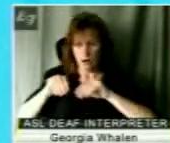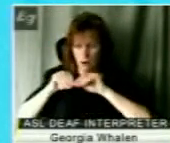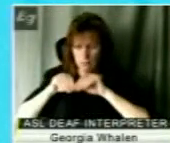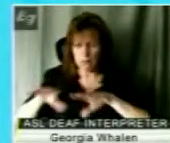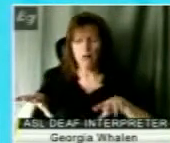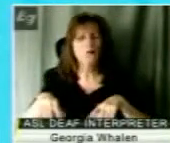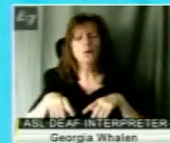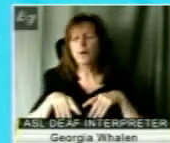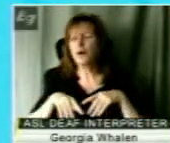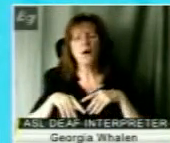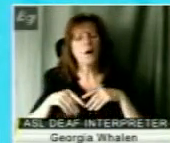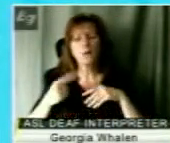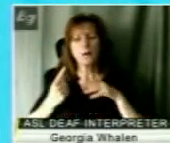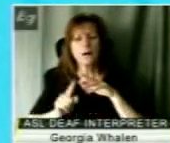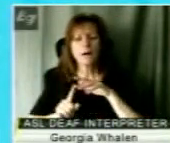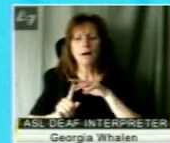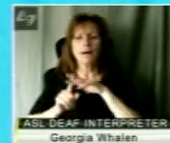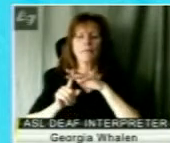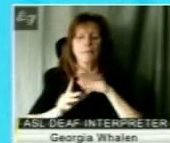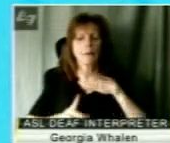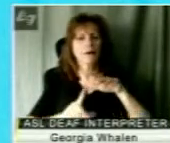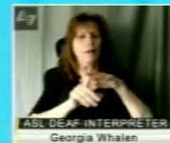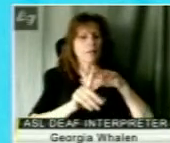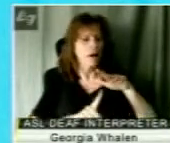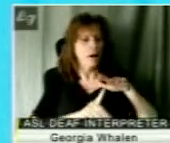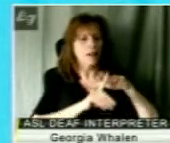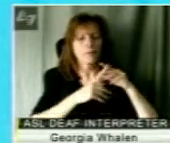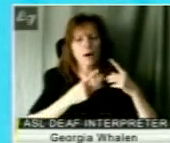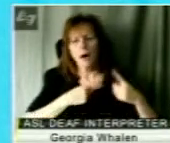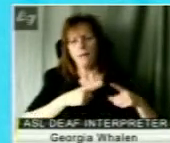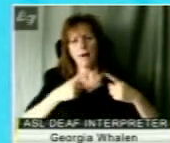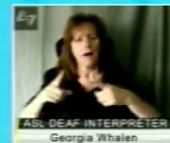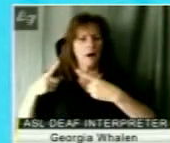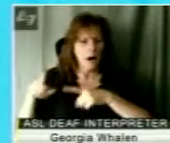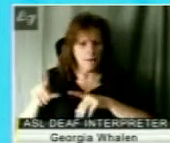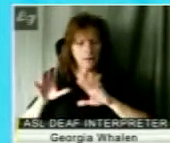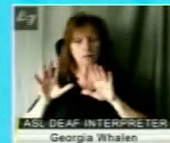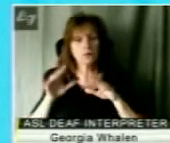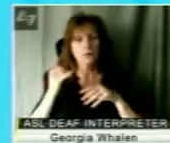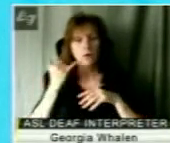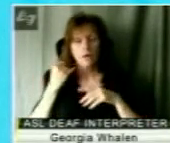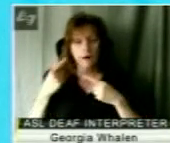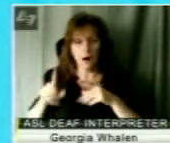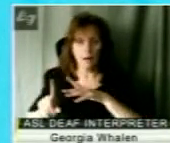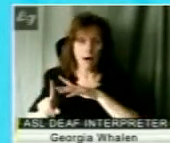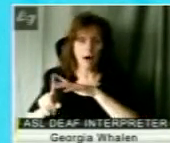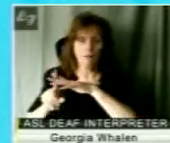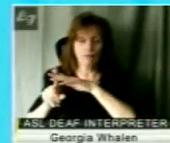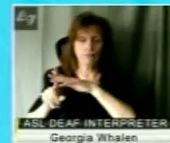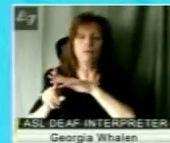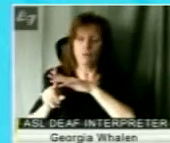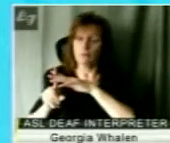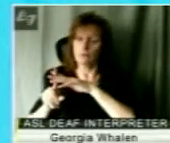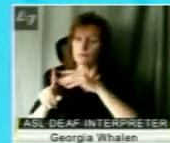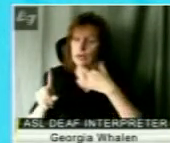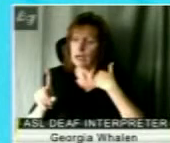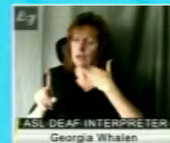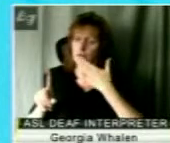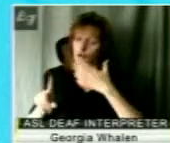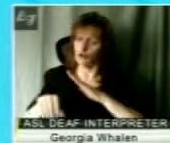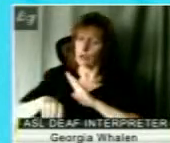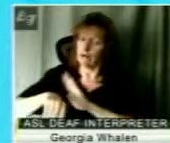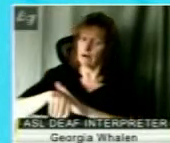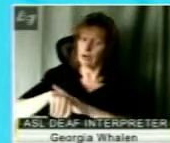any specific outbreaks. So for all of them, you know, we do encourage them. There is now really good guidance that's been developed for